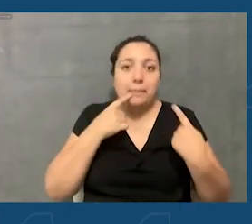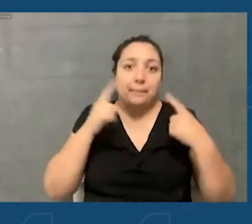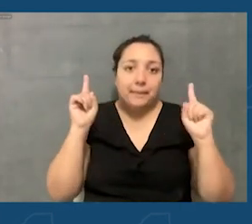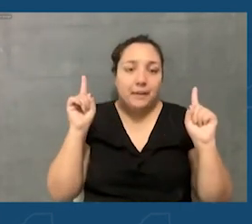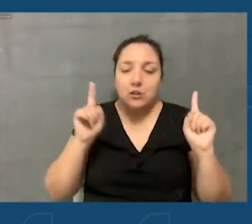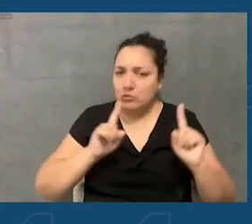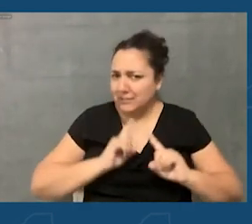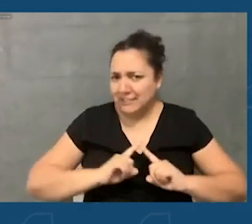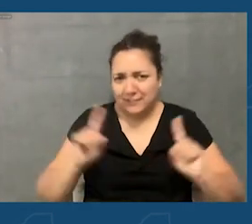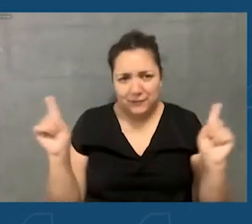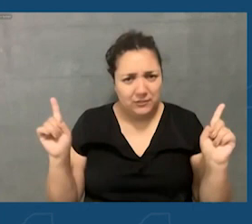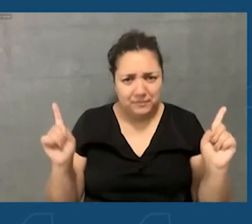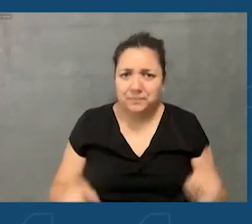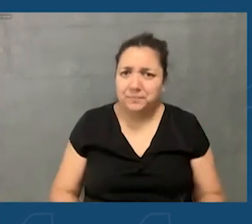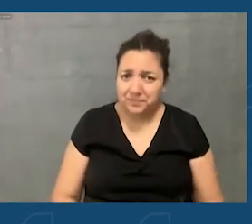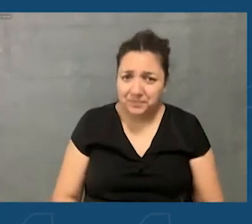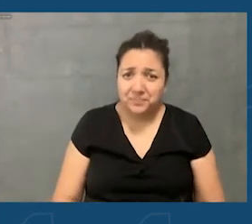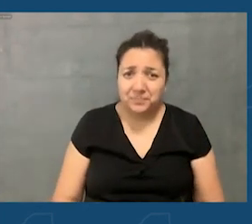and it is,